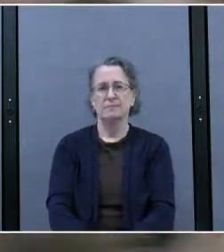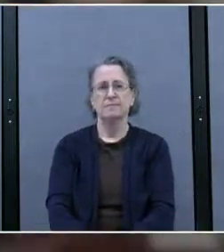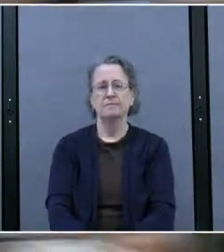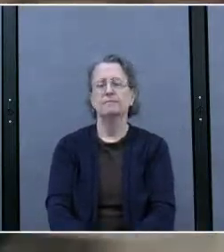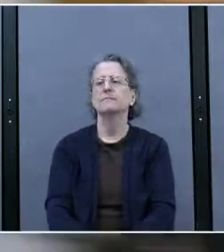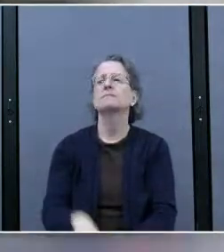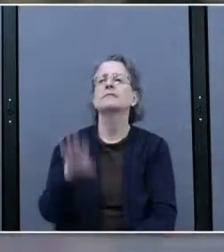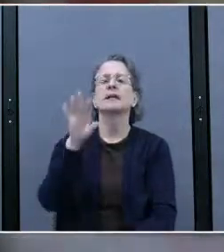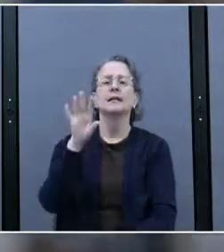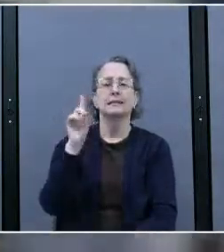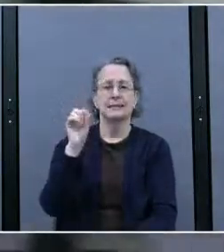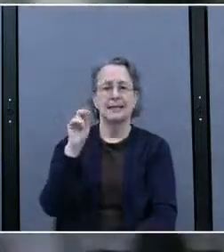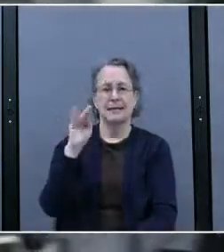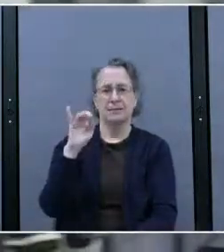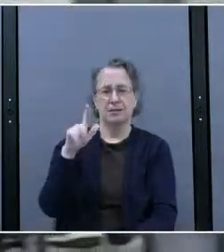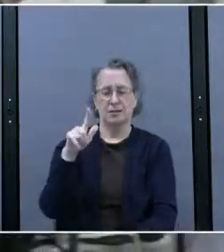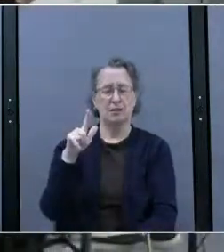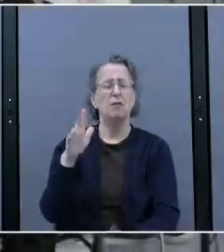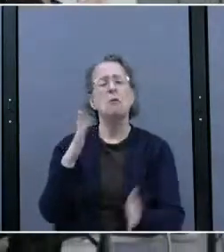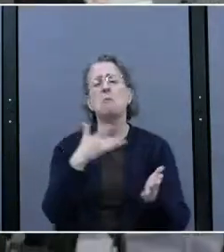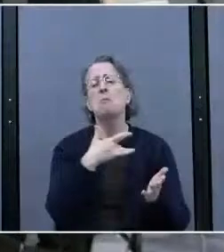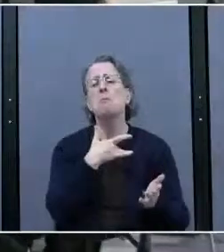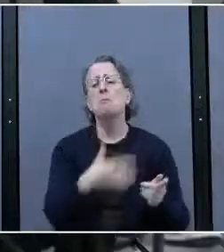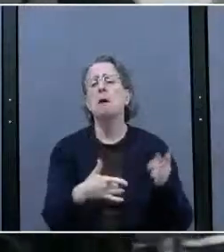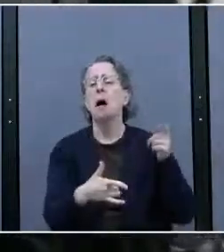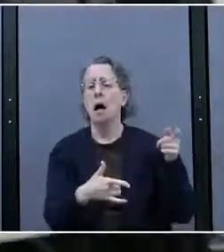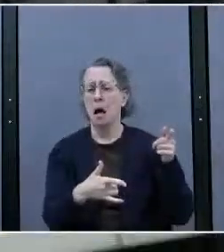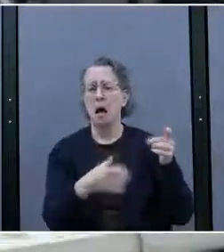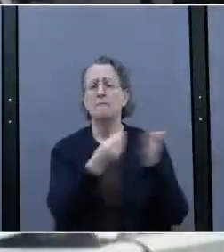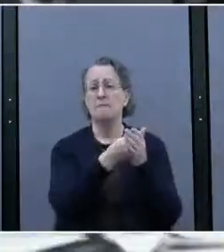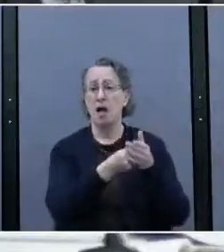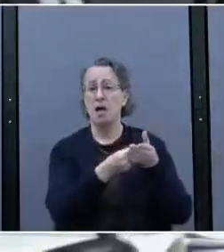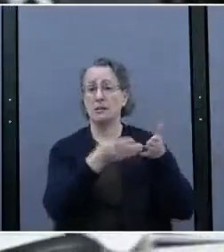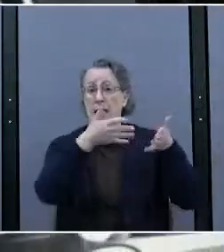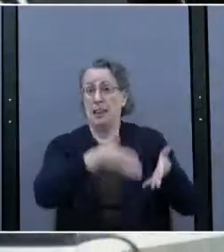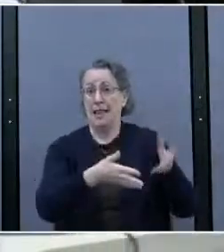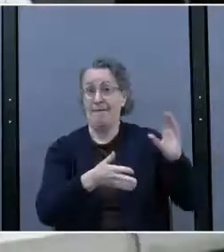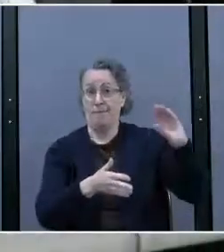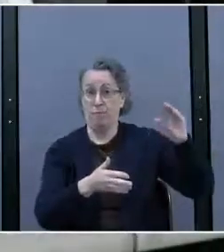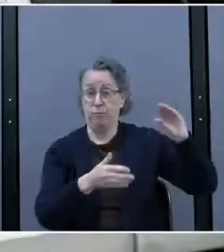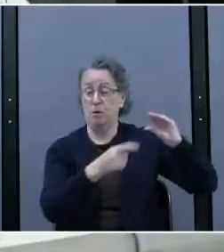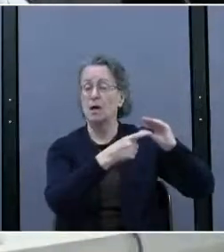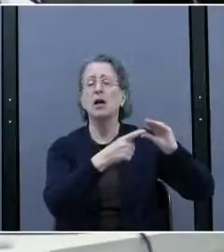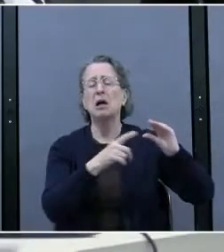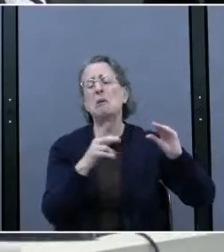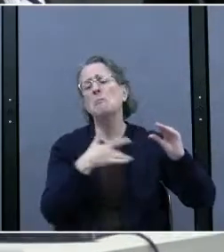fund balance of somewhere around about $2 million during the time that I've been on the board.